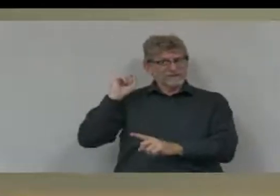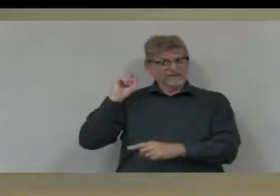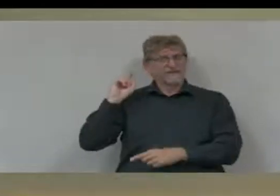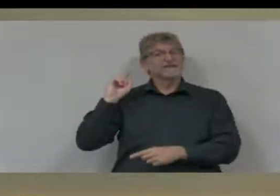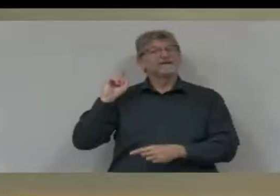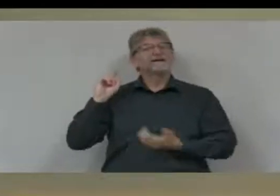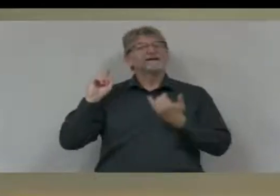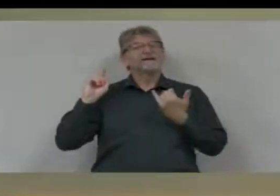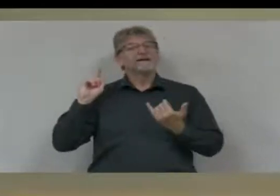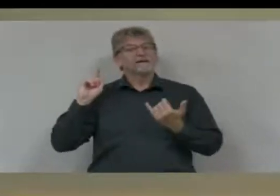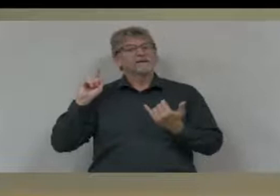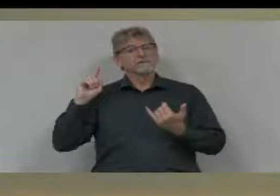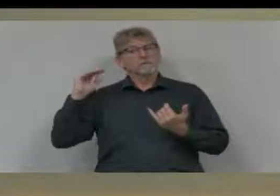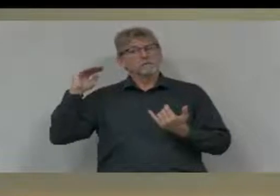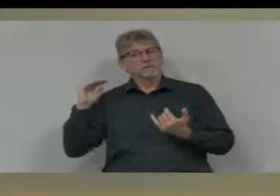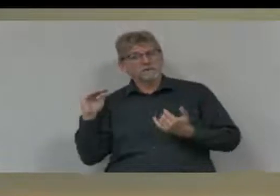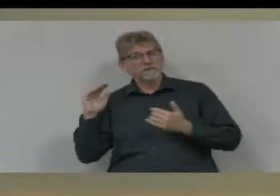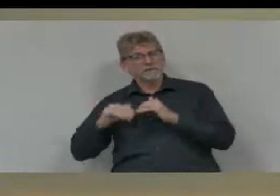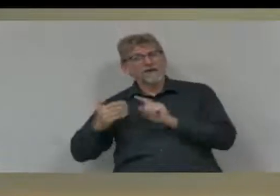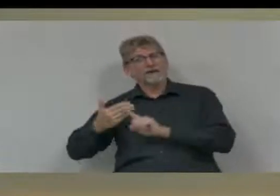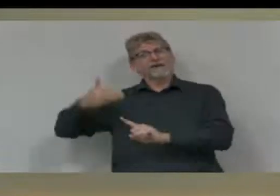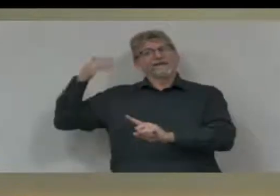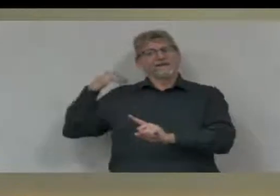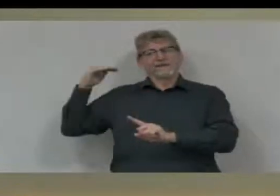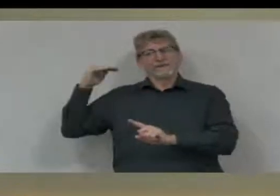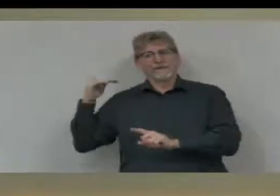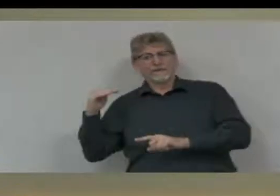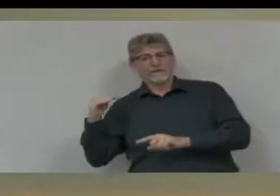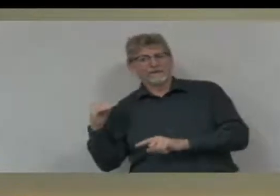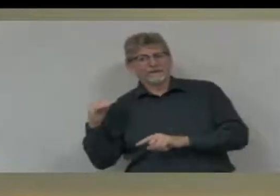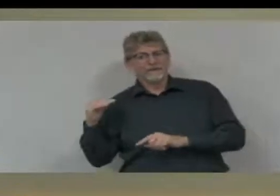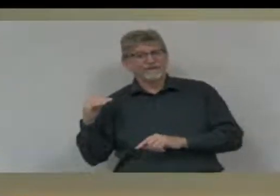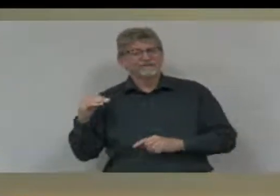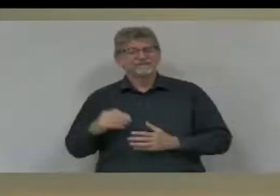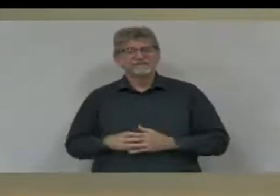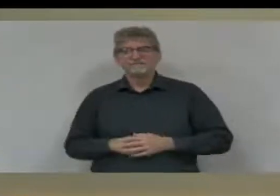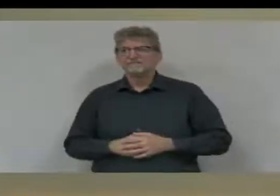lower than that number had been previously.